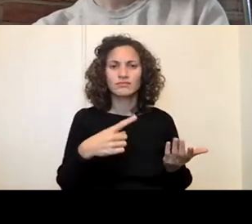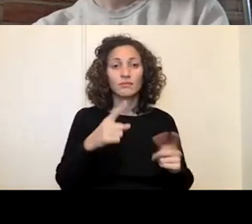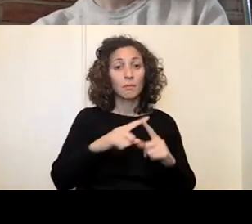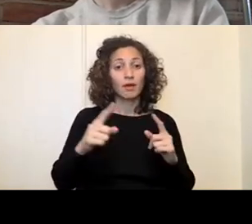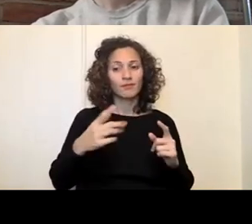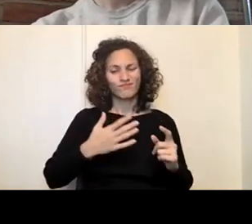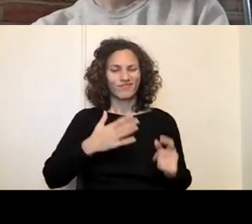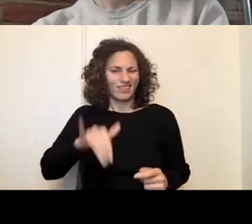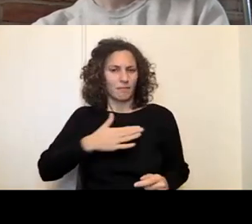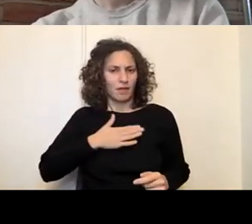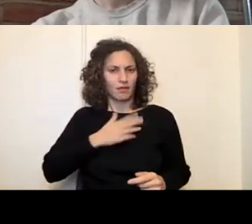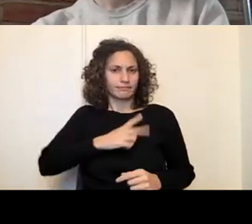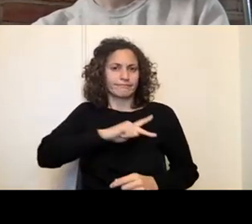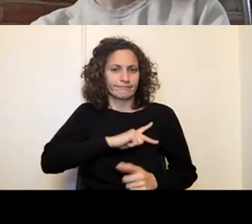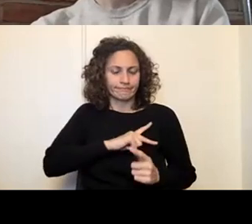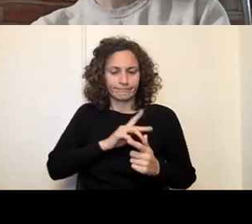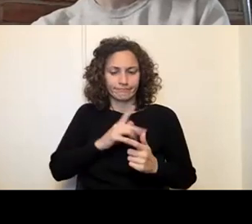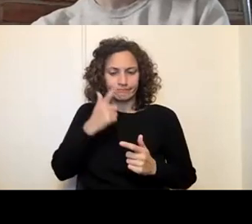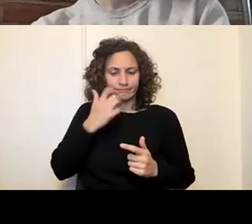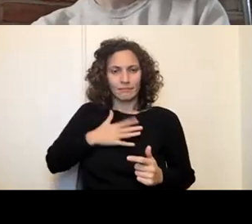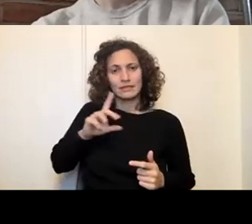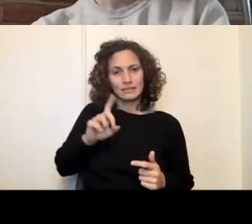personally with my disability and not having any legs.